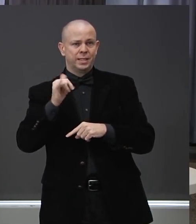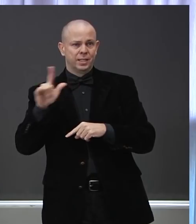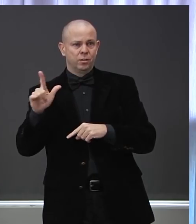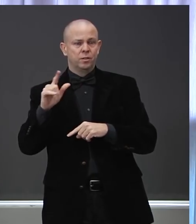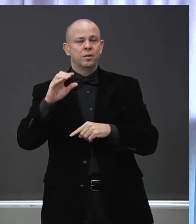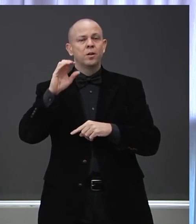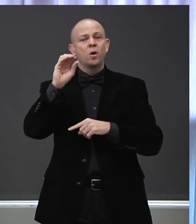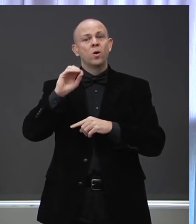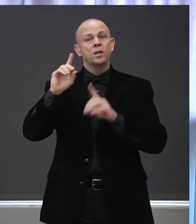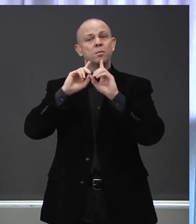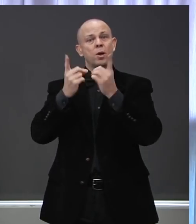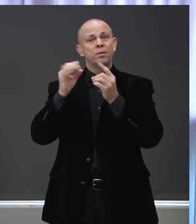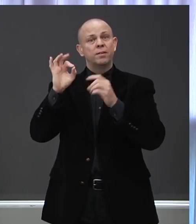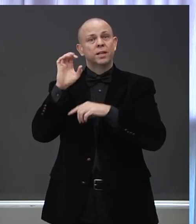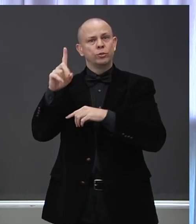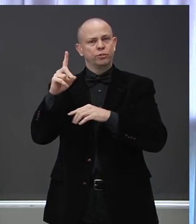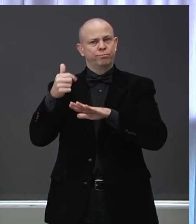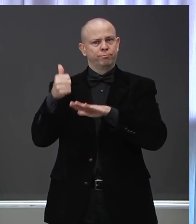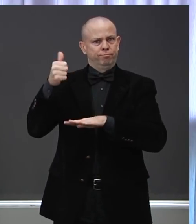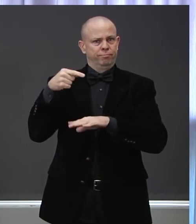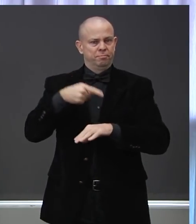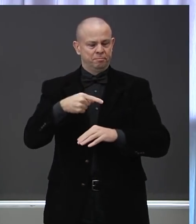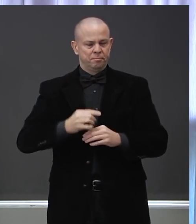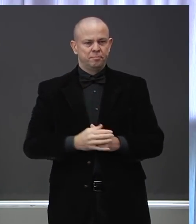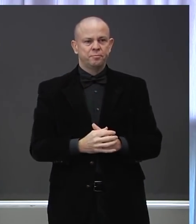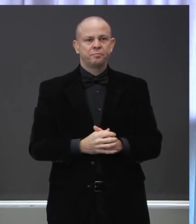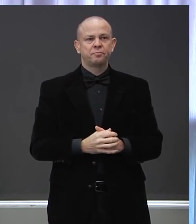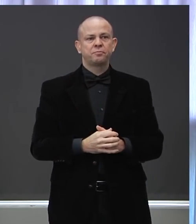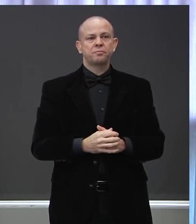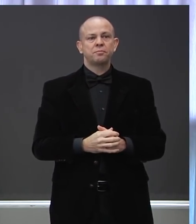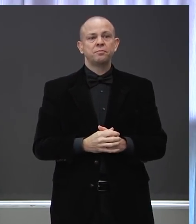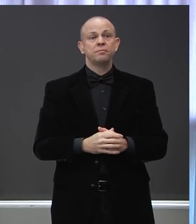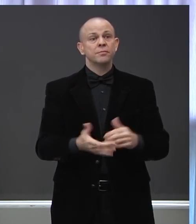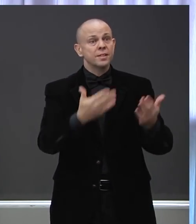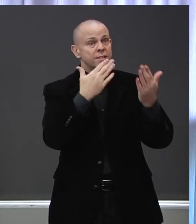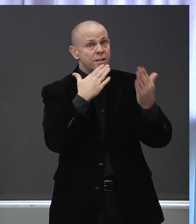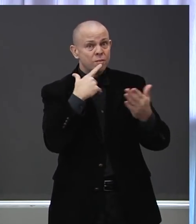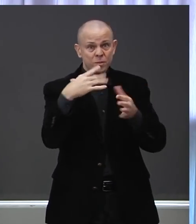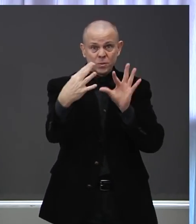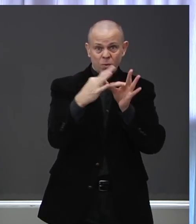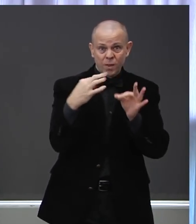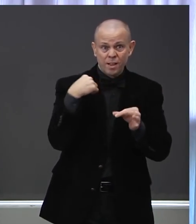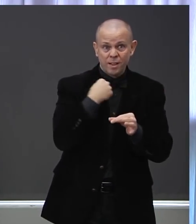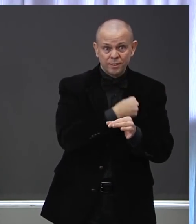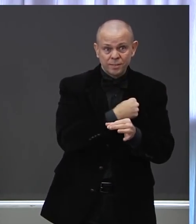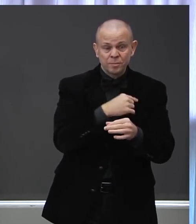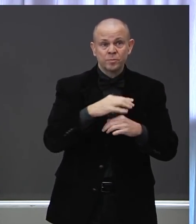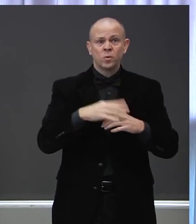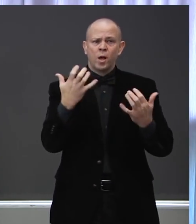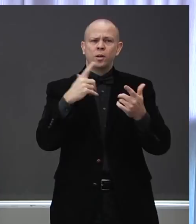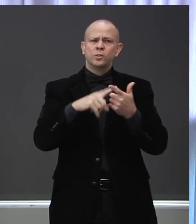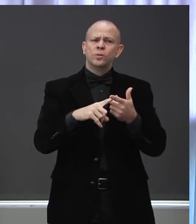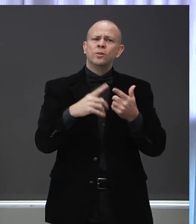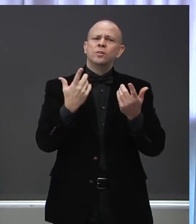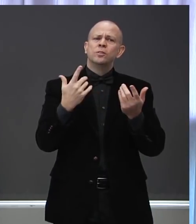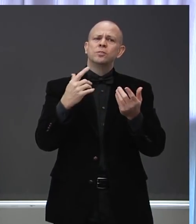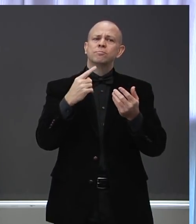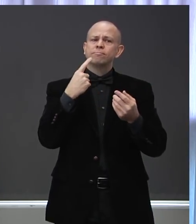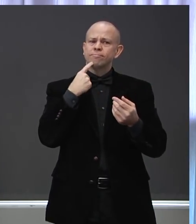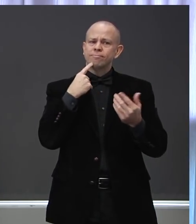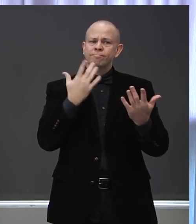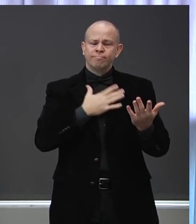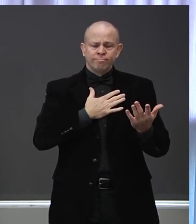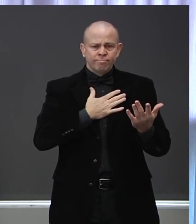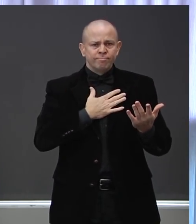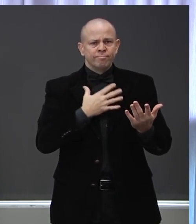Hi there. Thanks for joining us today. At the beginning, I'd like to take just a minute to acknowledge how challenging COVID-19 has been